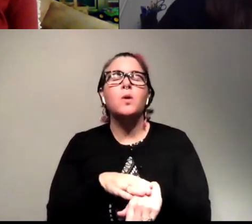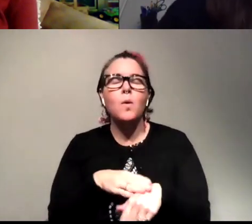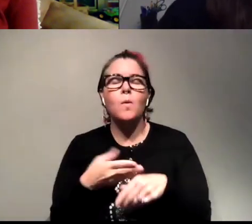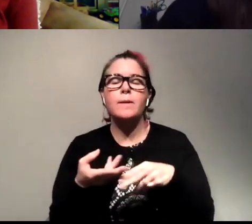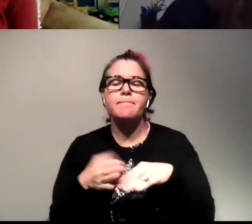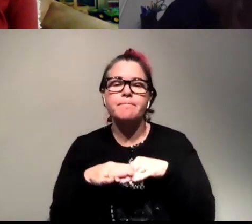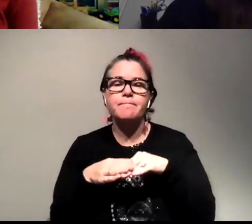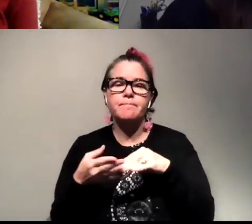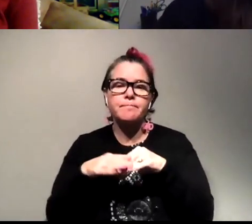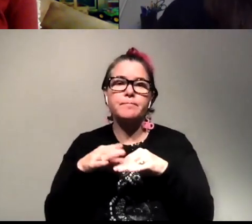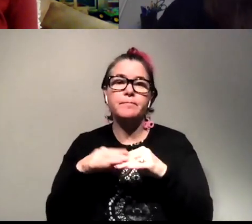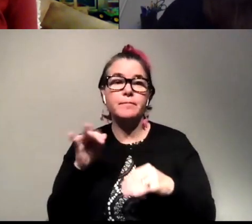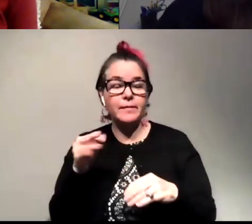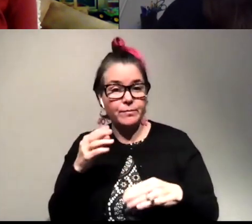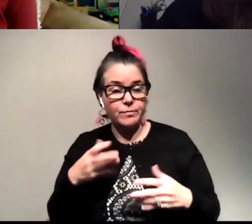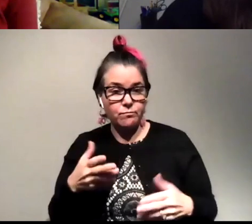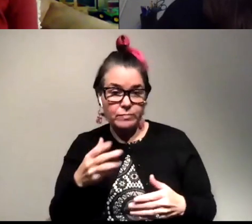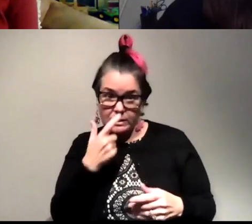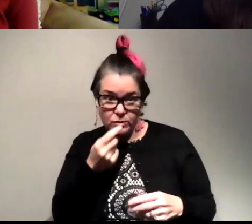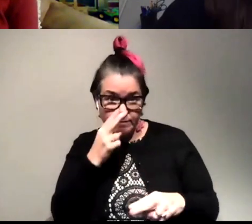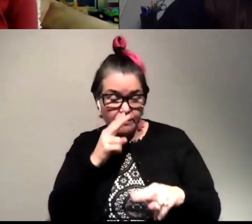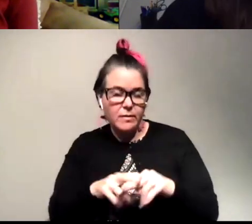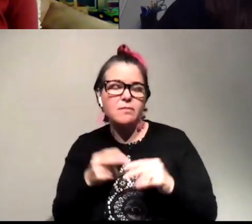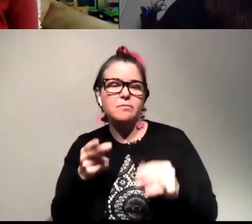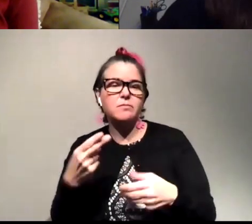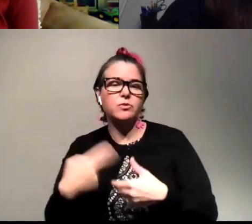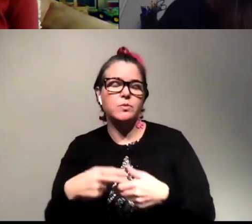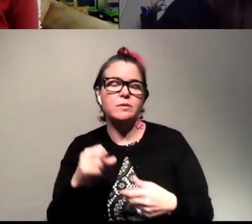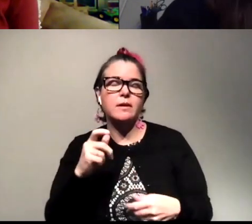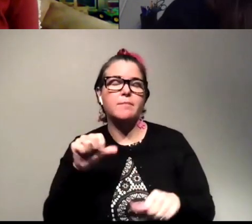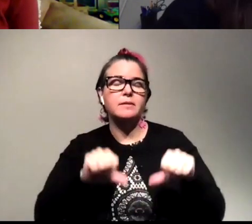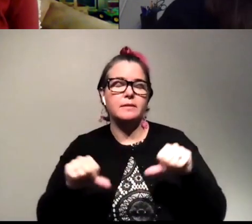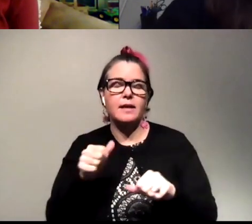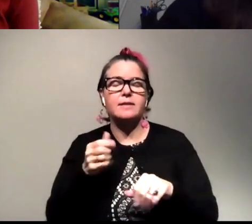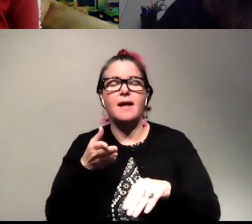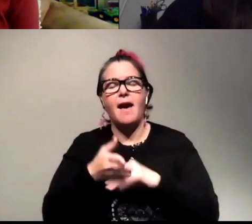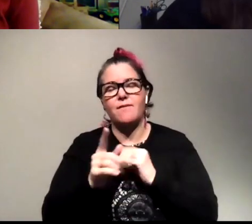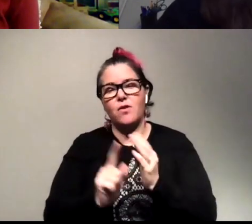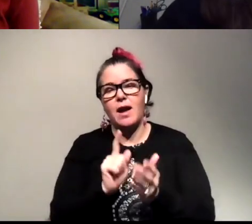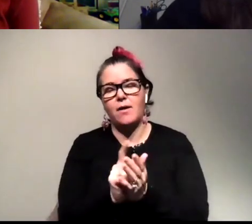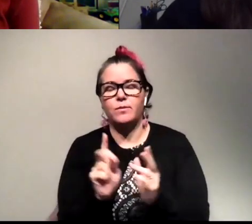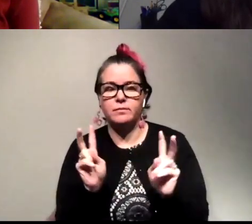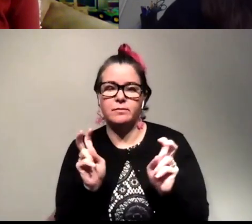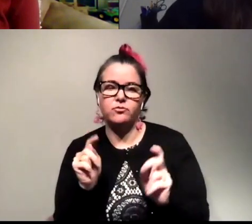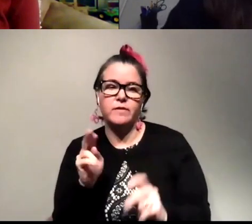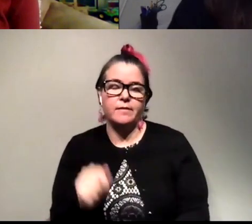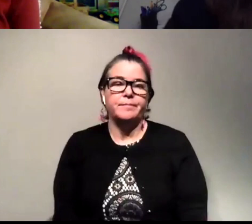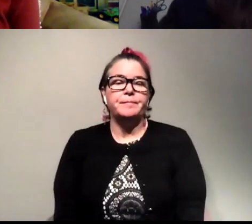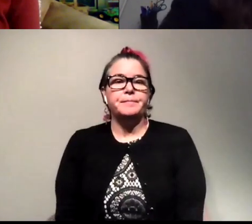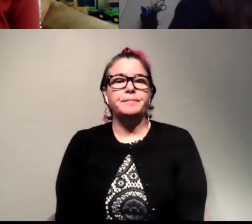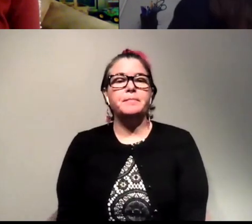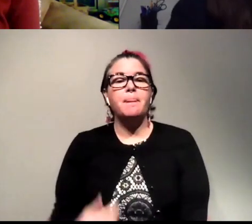So if you think that sounds fun, you can check that out. Skype a Scientist After Hours Trivia. Also, we have